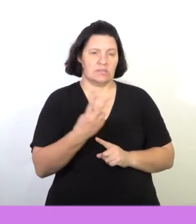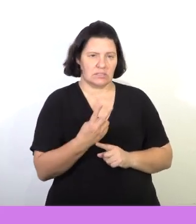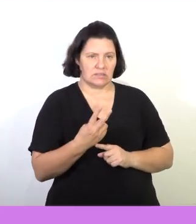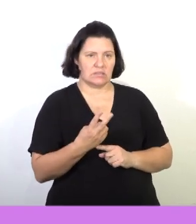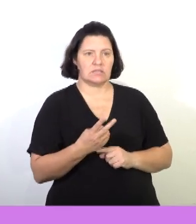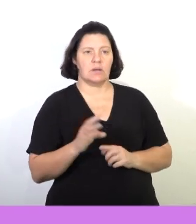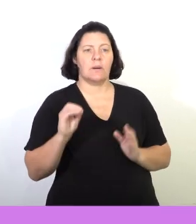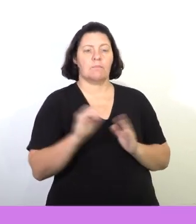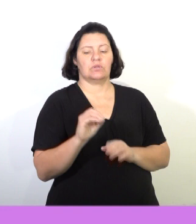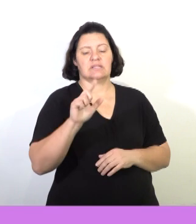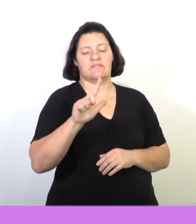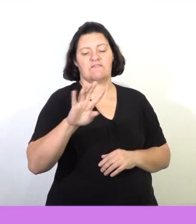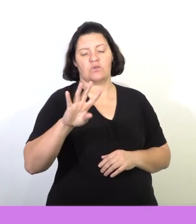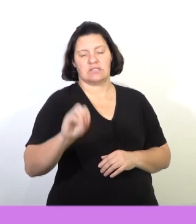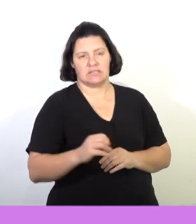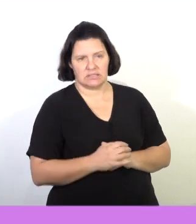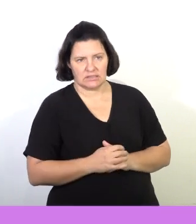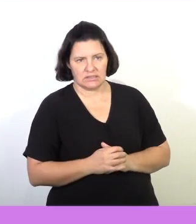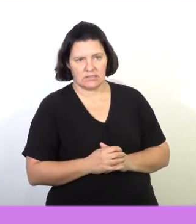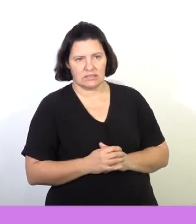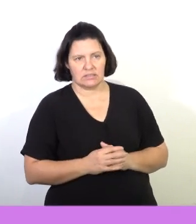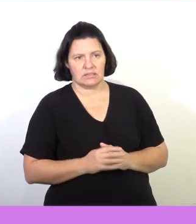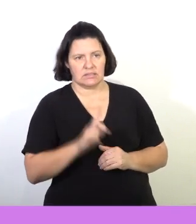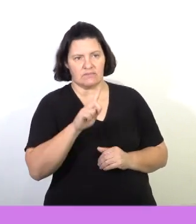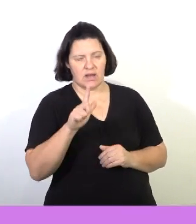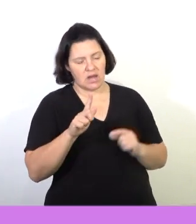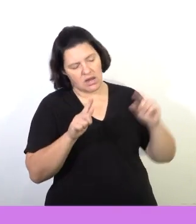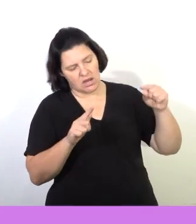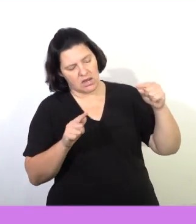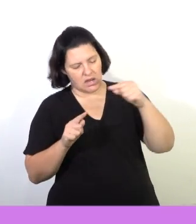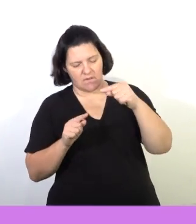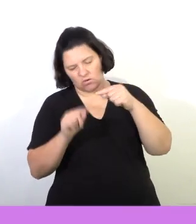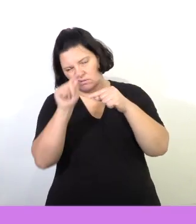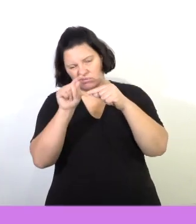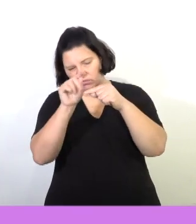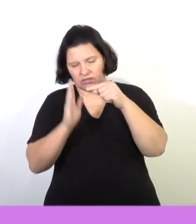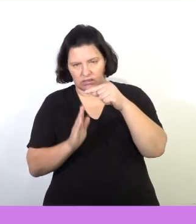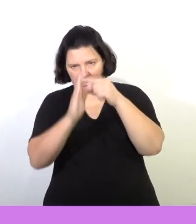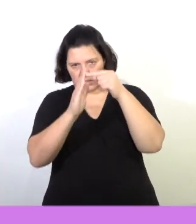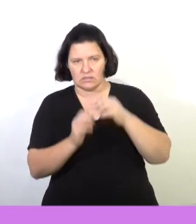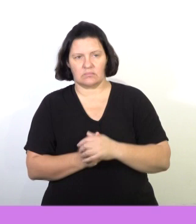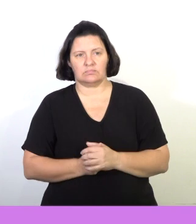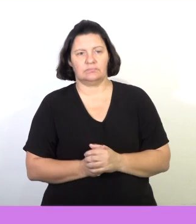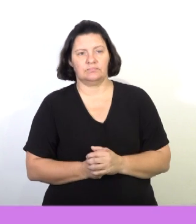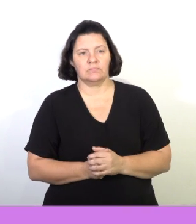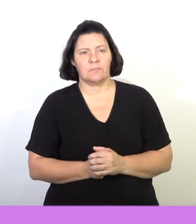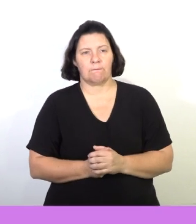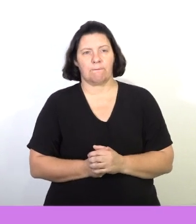for 2 hours, he will charge 740. 700 is here. so 740 will be just